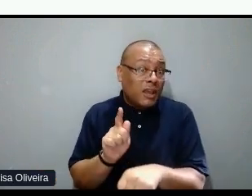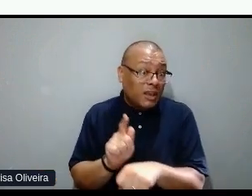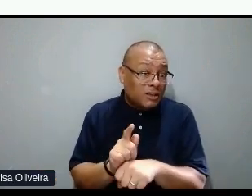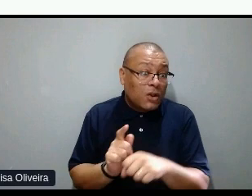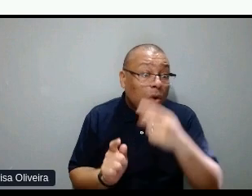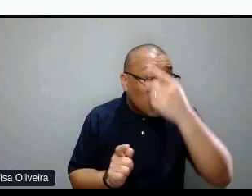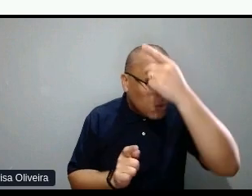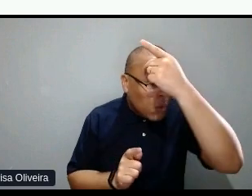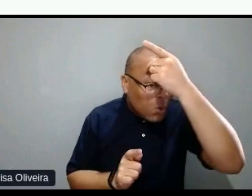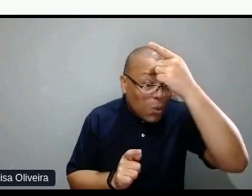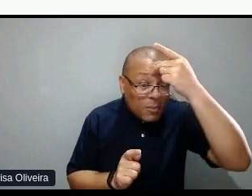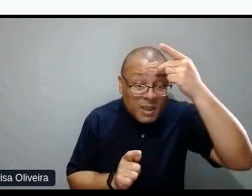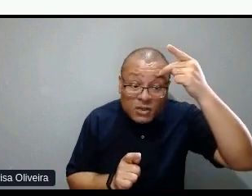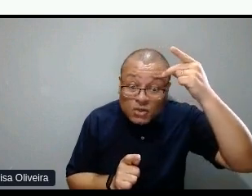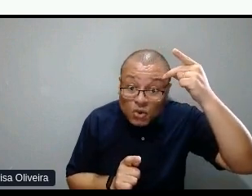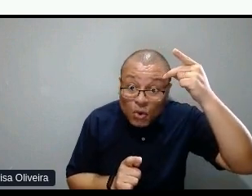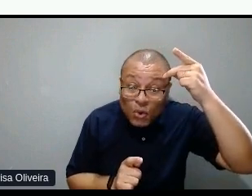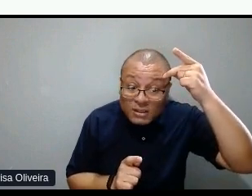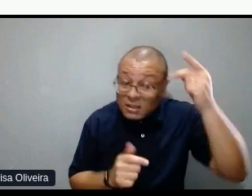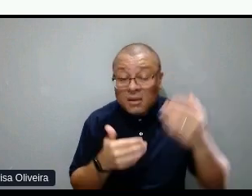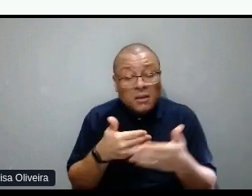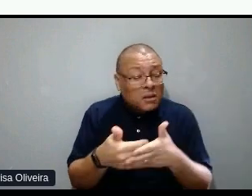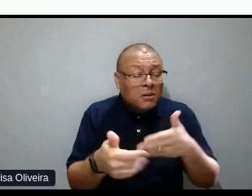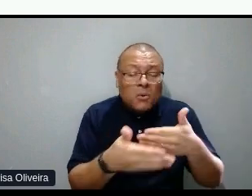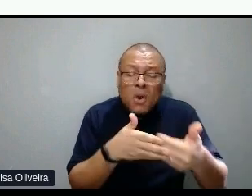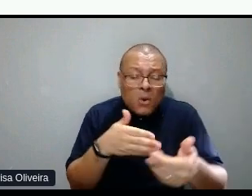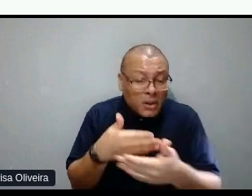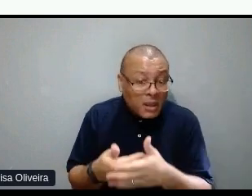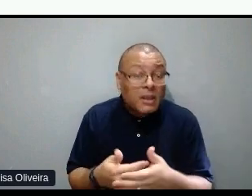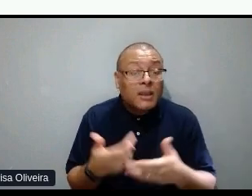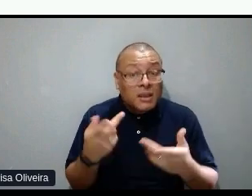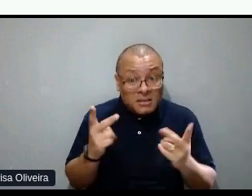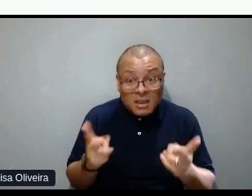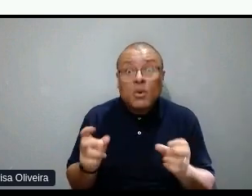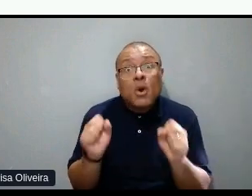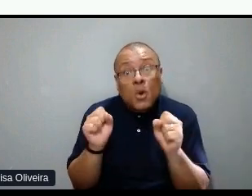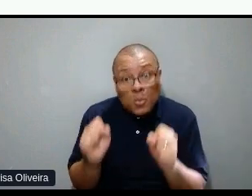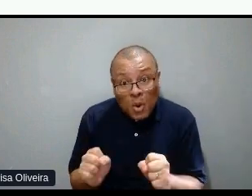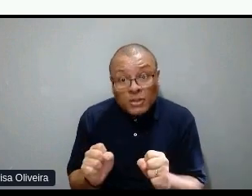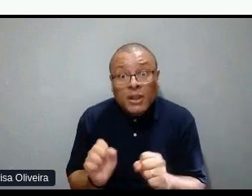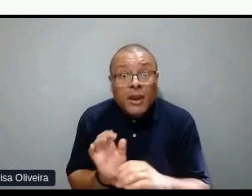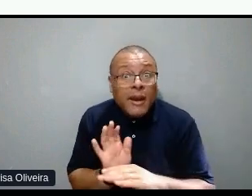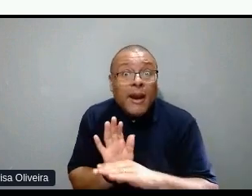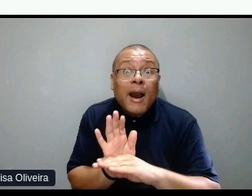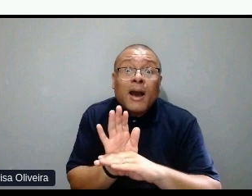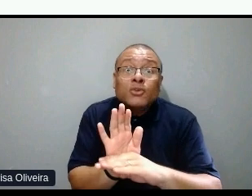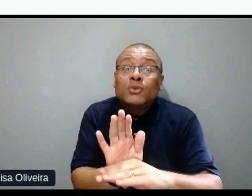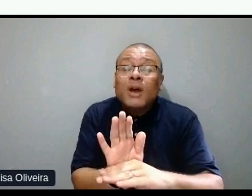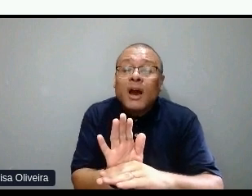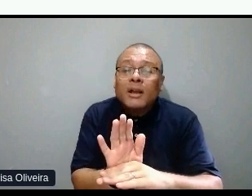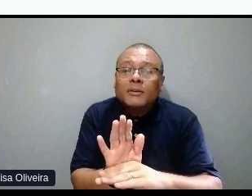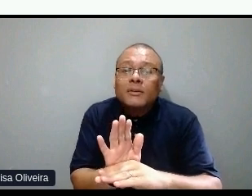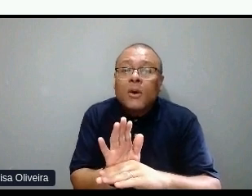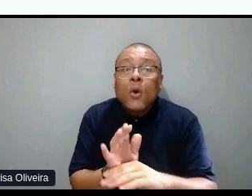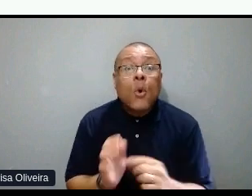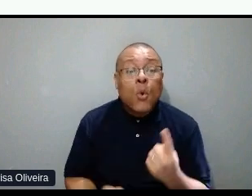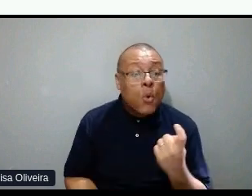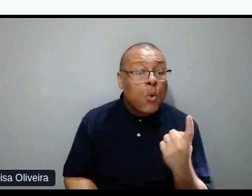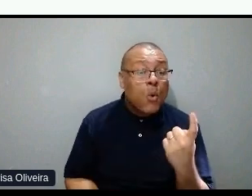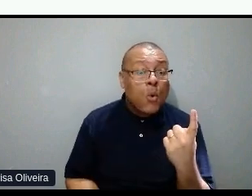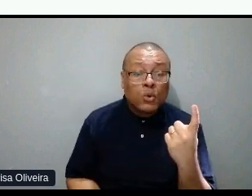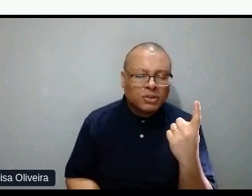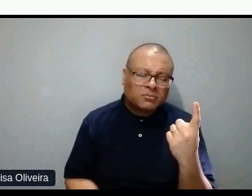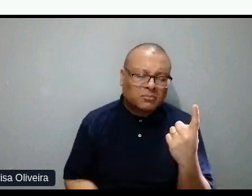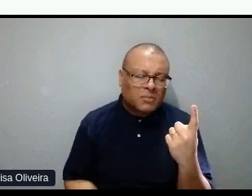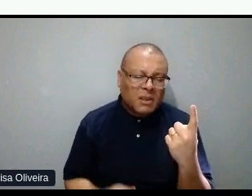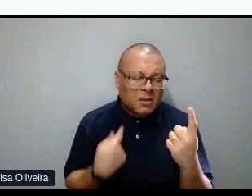people who are the ones stepping up, the ones, it can be by status, but it can also just be who's the one who always steps up if somebody